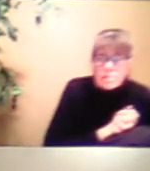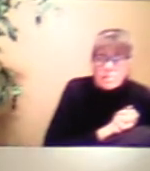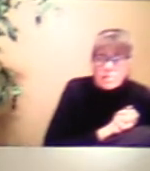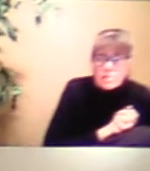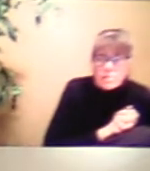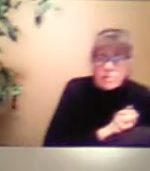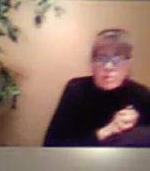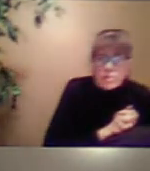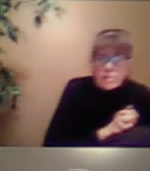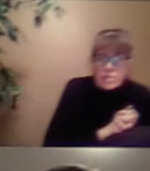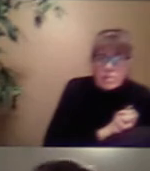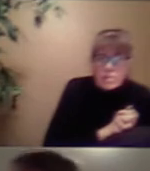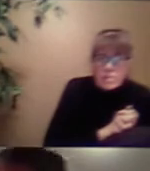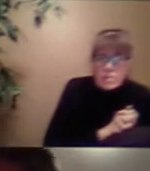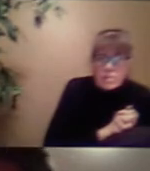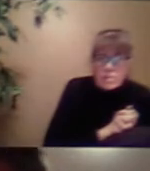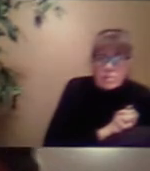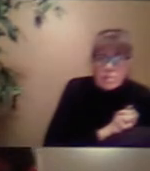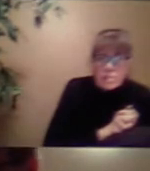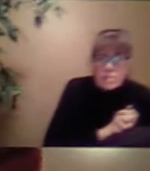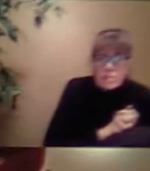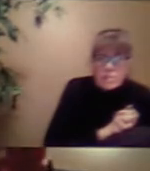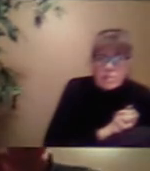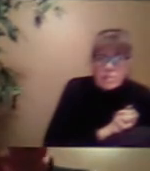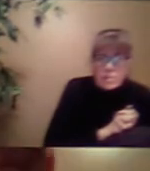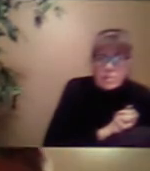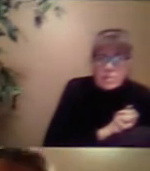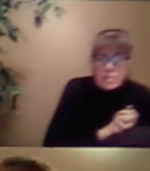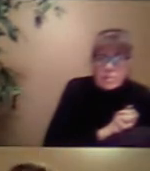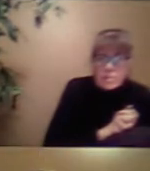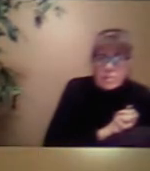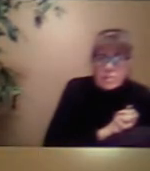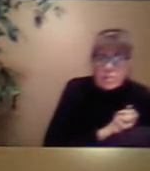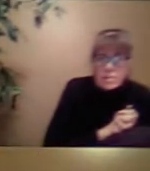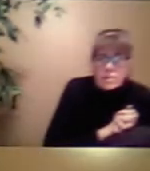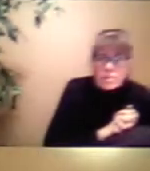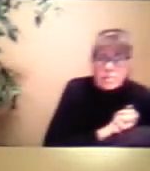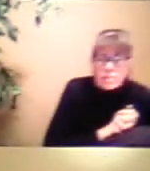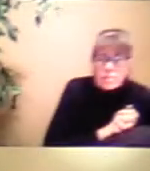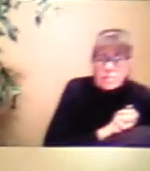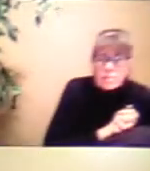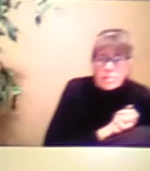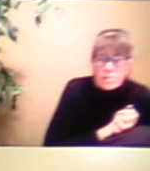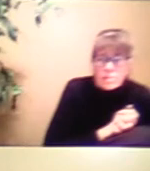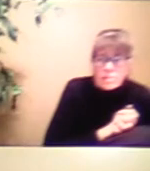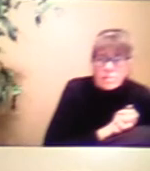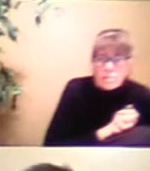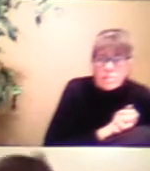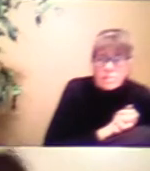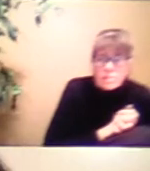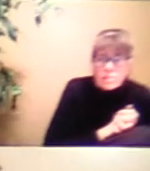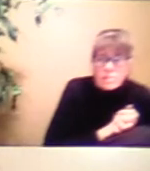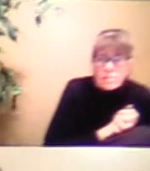Okay. But they don't have who's talking? Okay, no, go ahead. Okay,